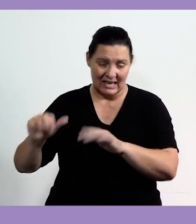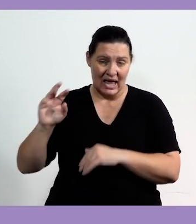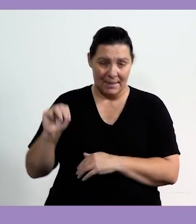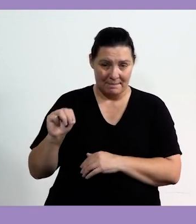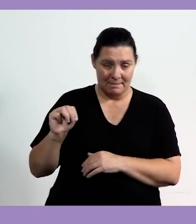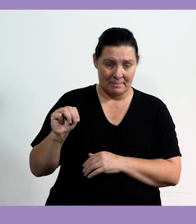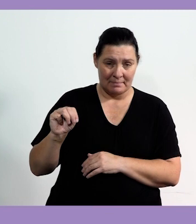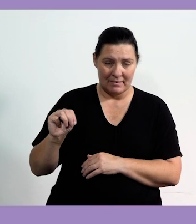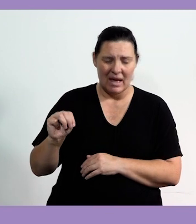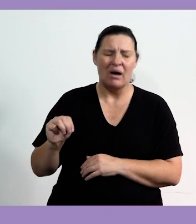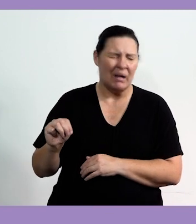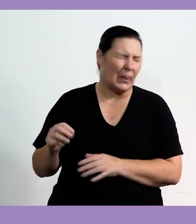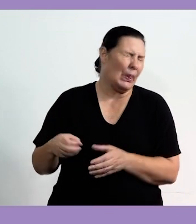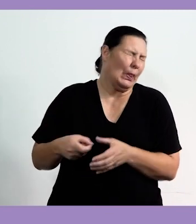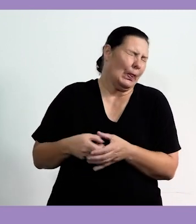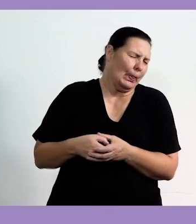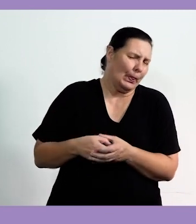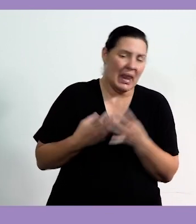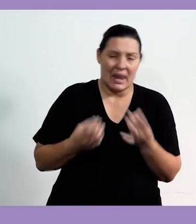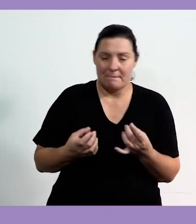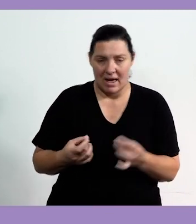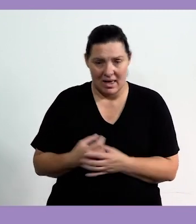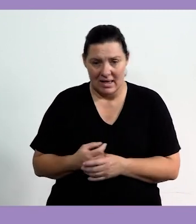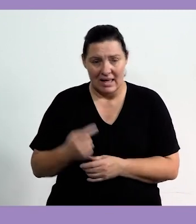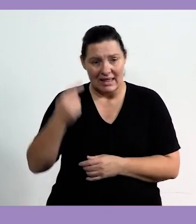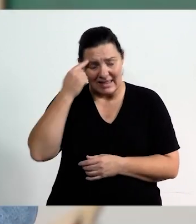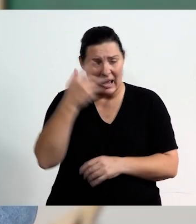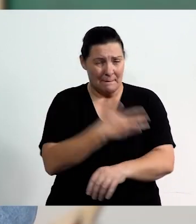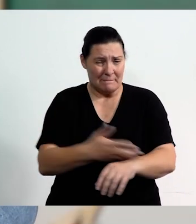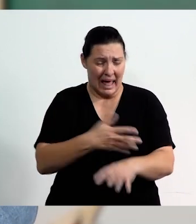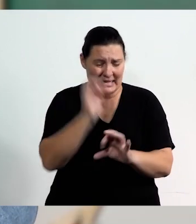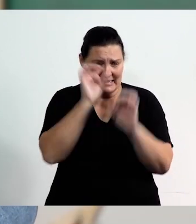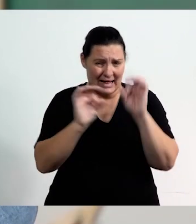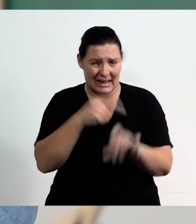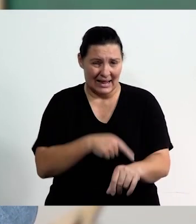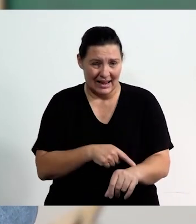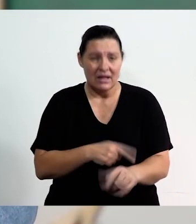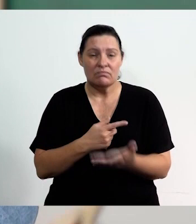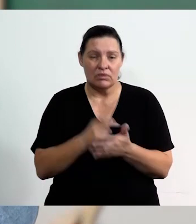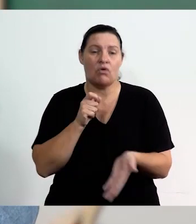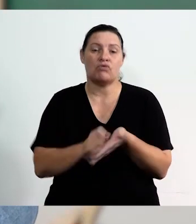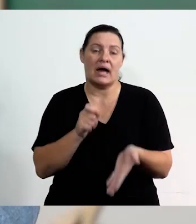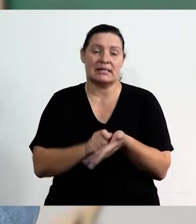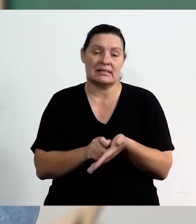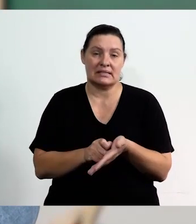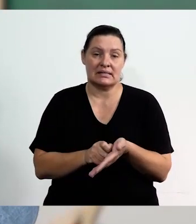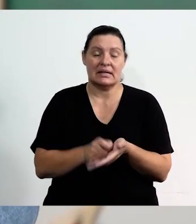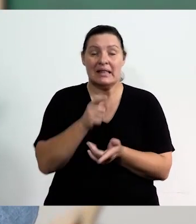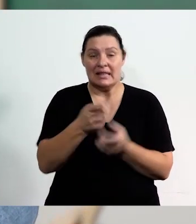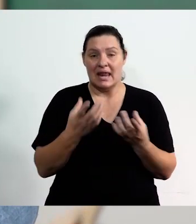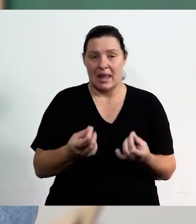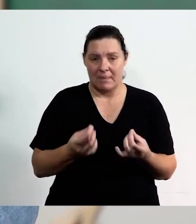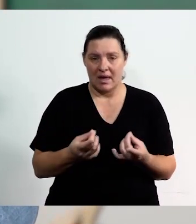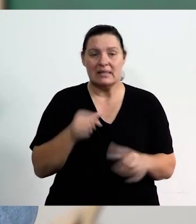0,00000076 meters. That is a very small number. Think of a blood cell. So we are going to write